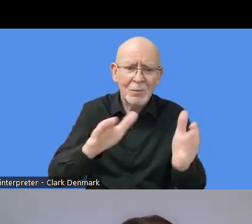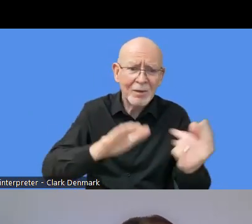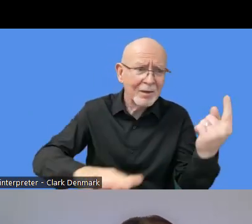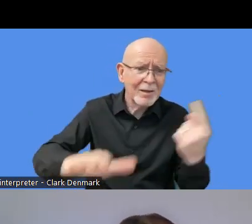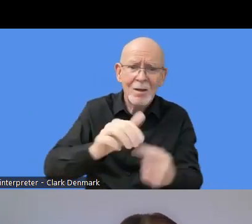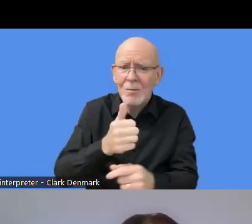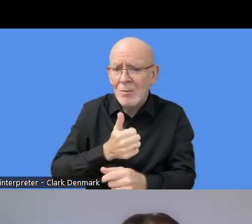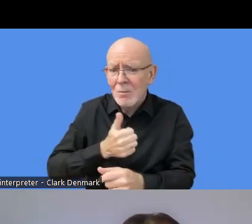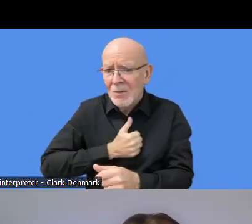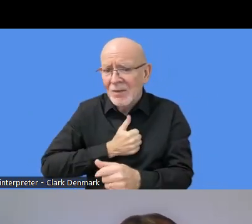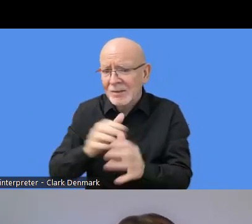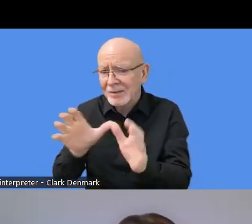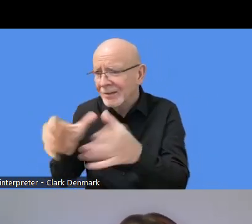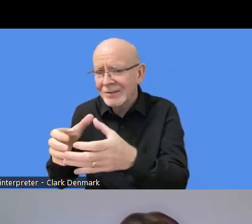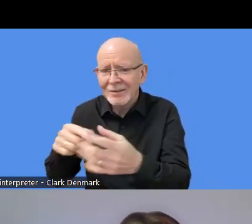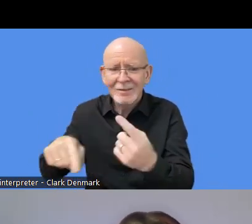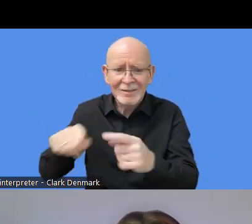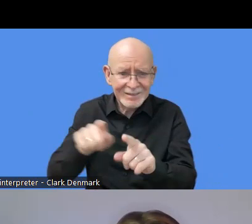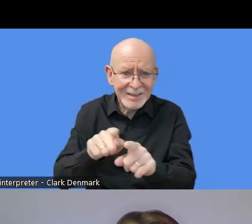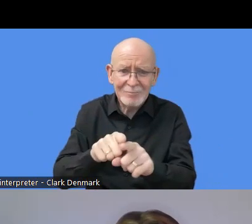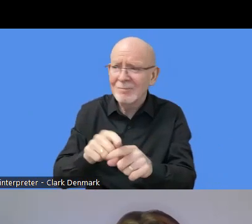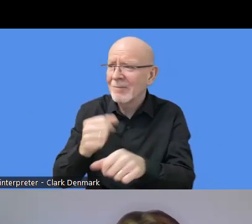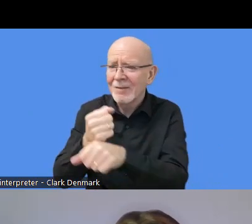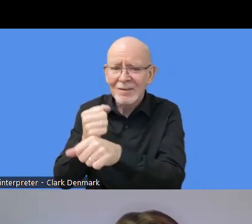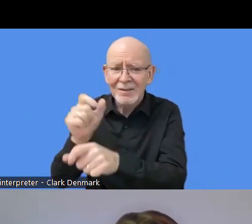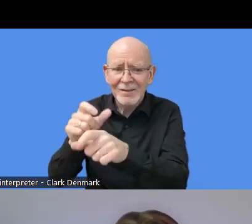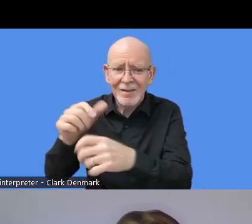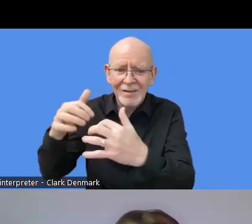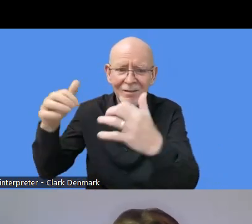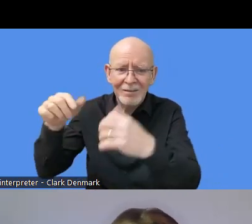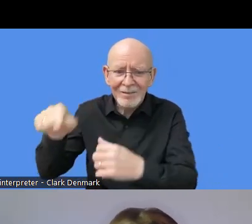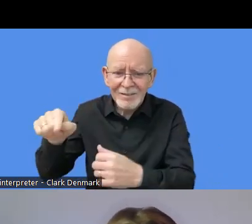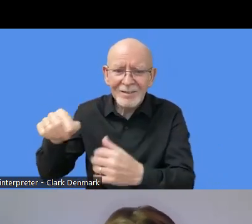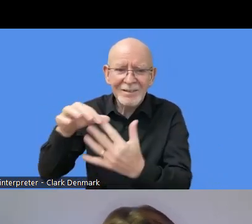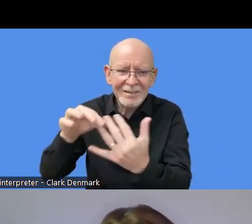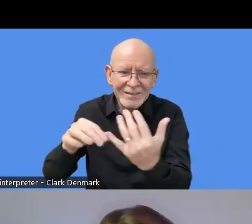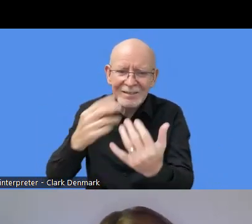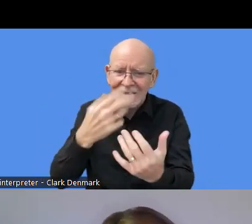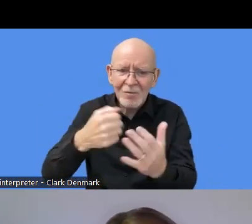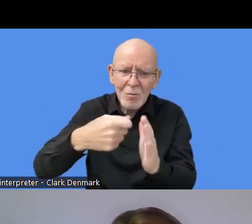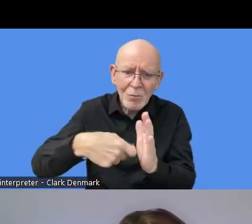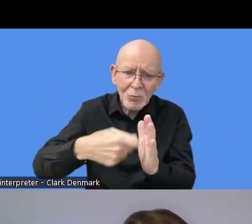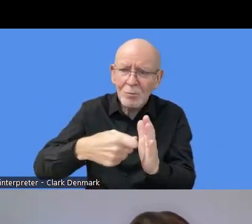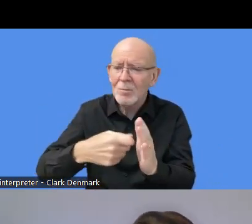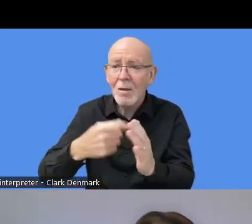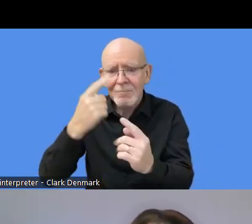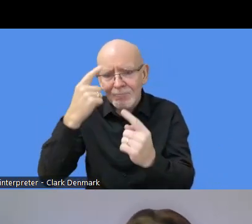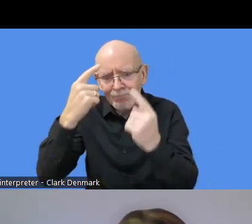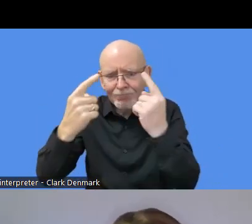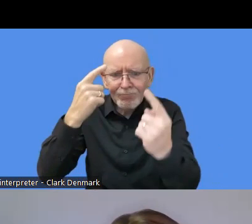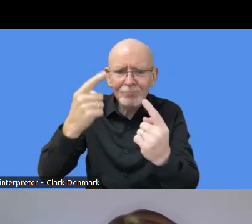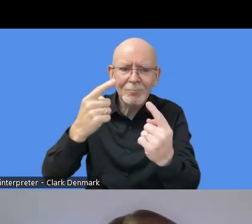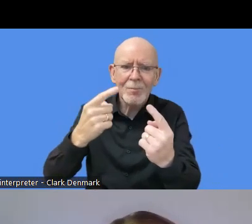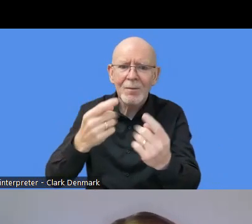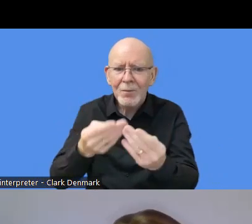these 3 criteria. So these are the 3 main selection criteria that peer reviewers then are